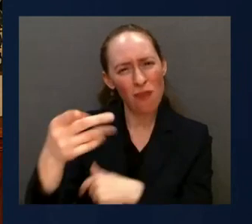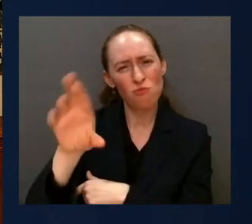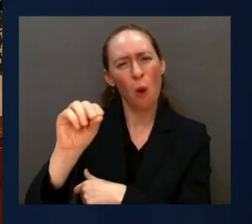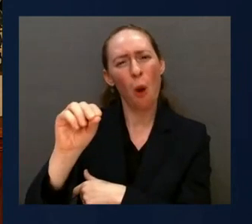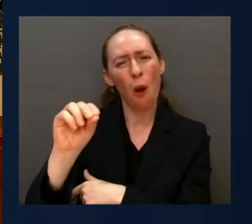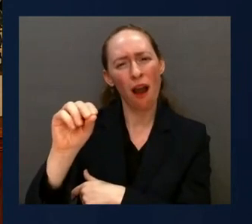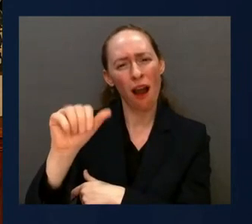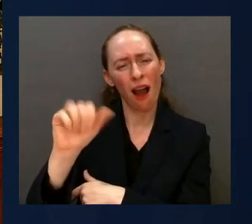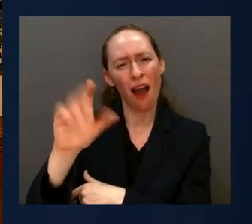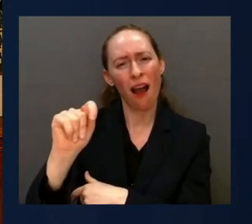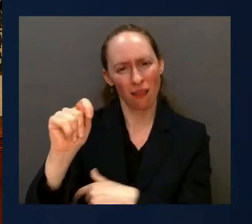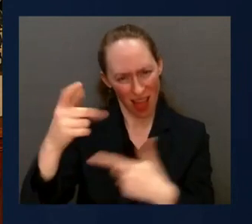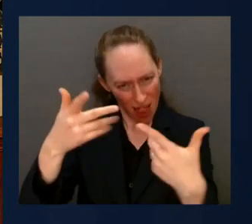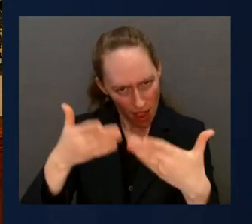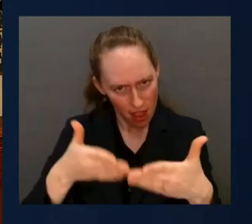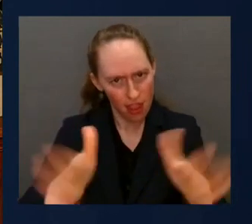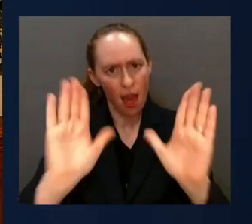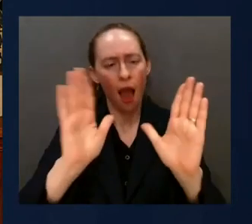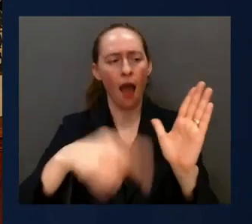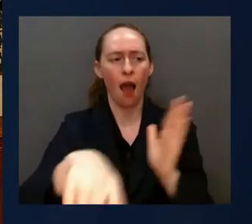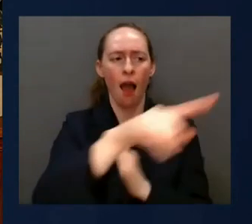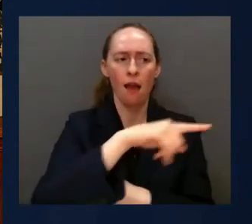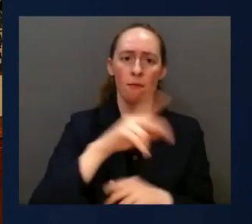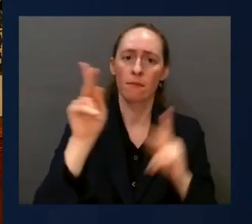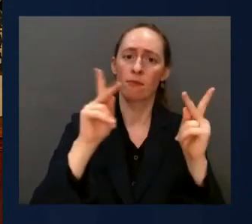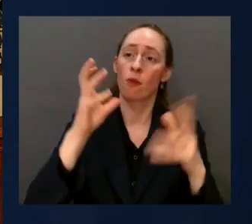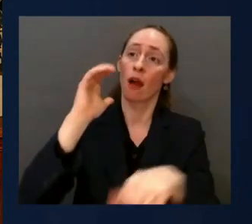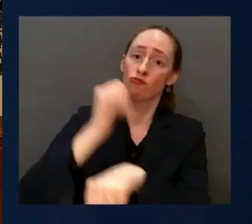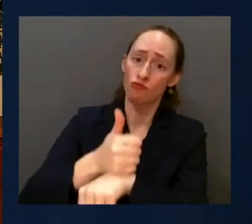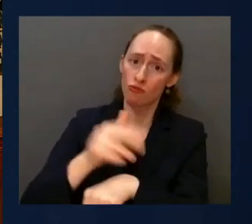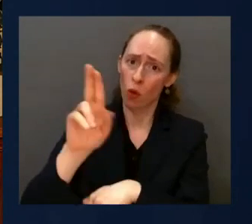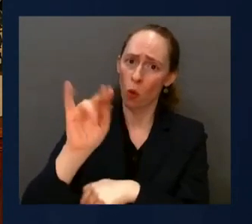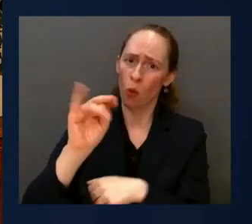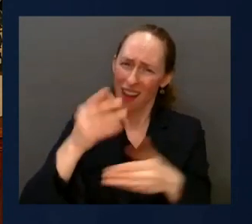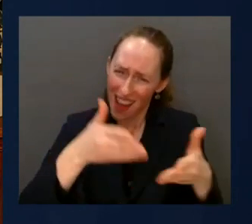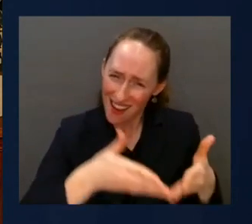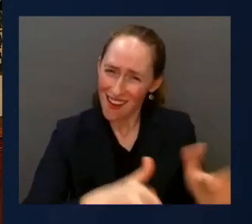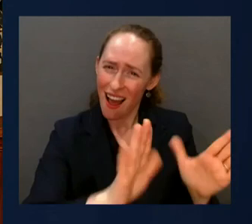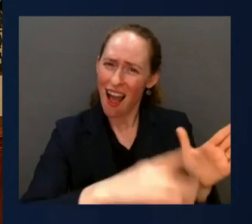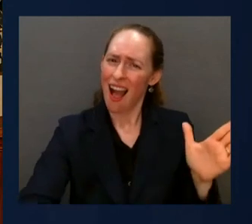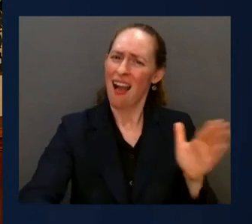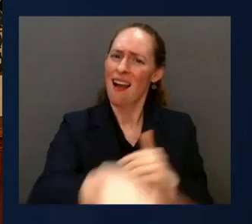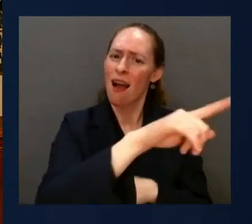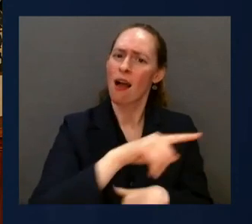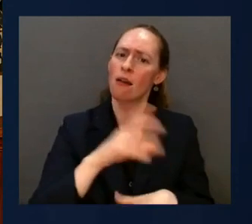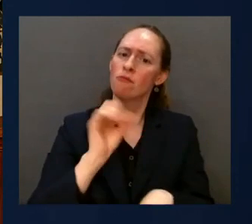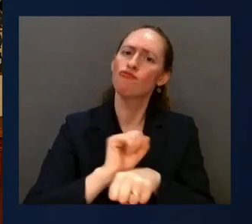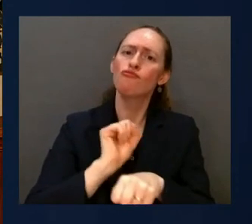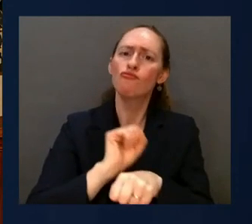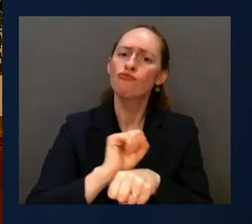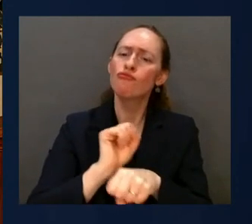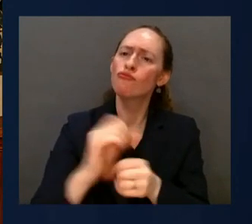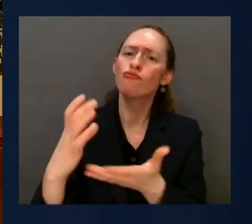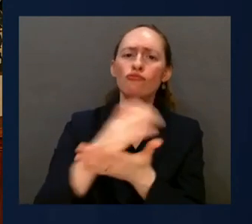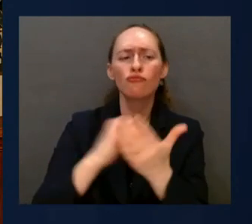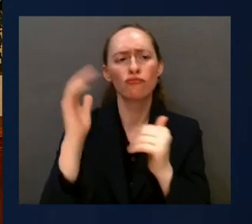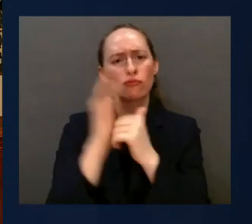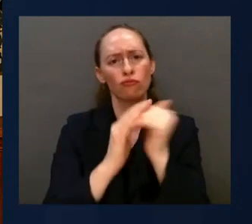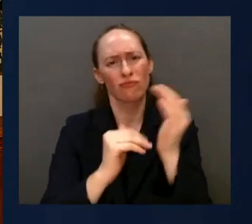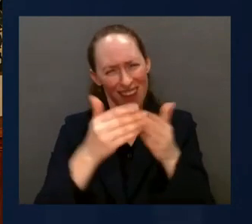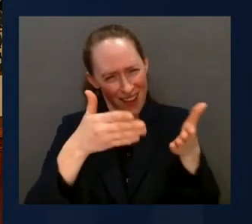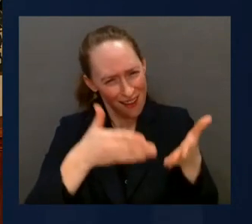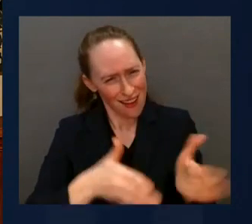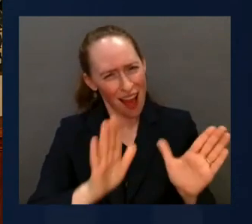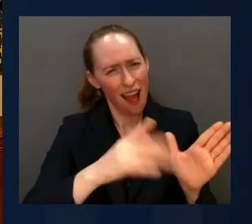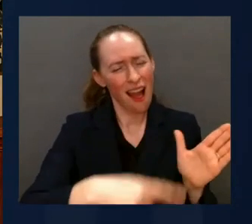And let's guarantee all workers have a living wage. Let's make sure working parents can afford to raise a family with sick days,